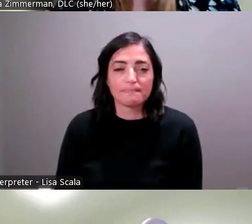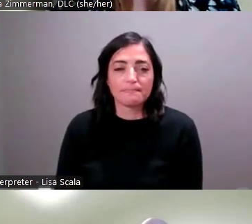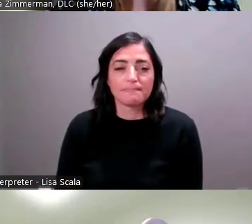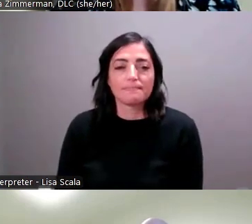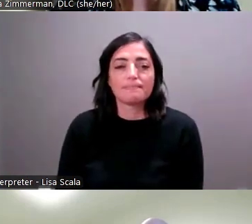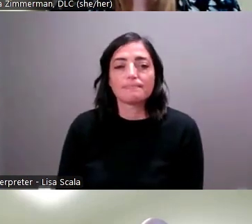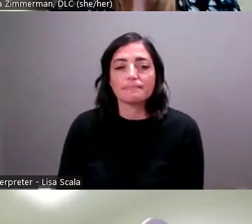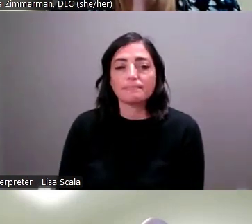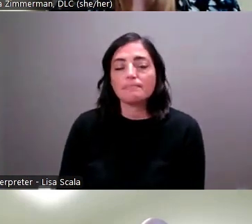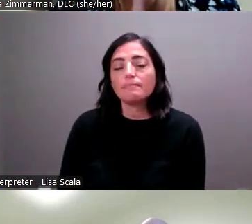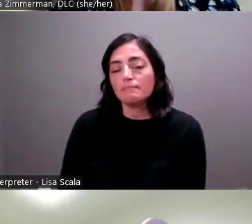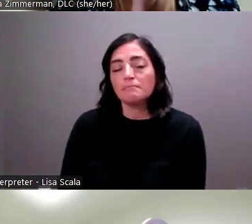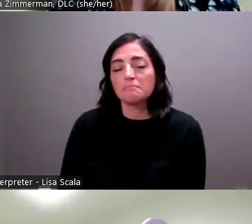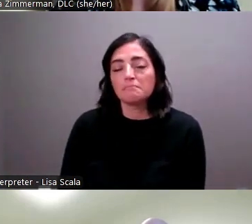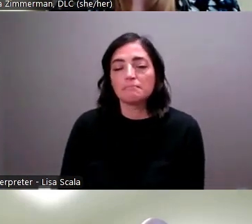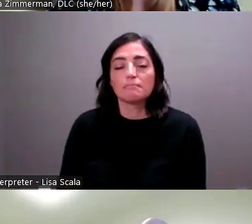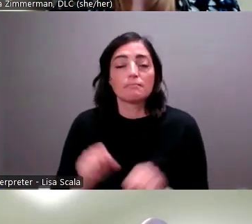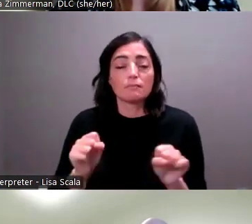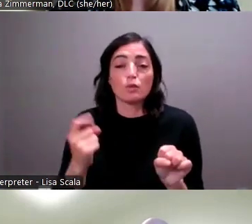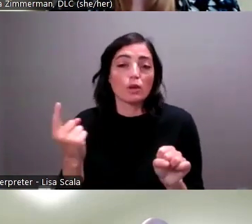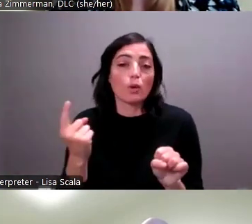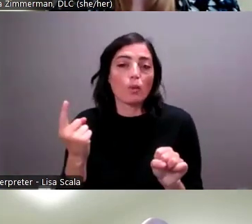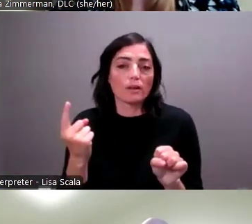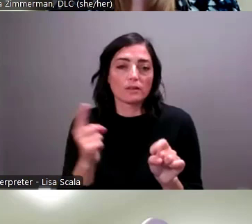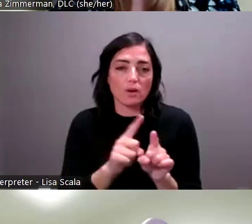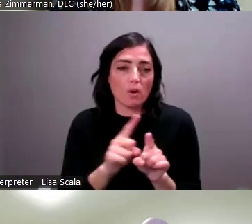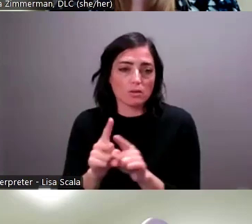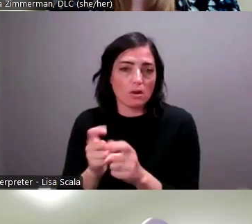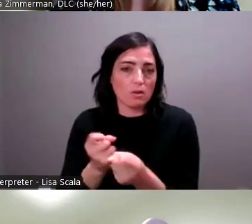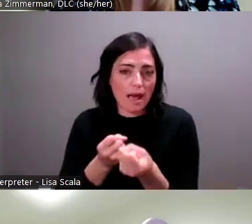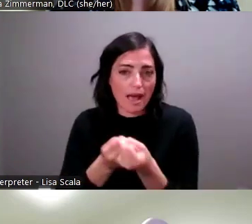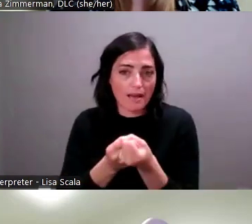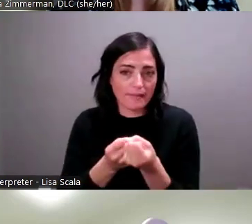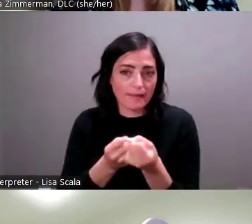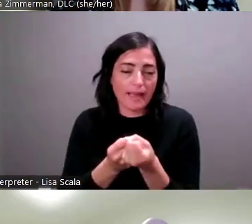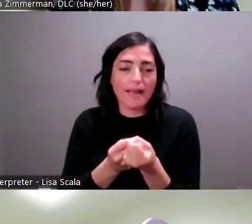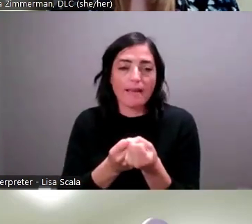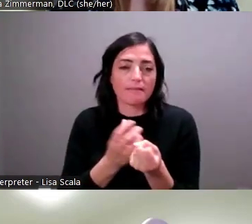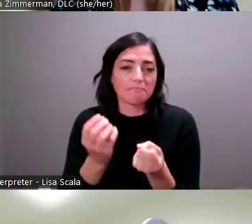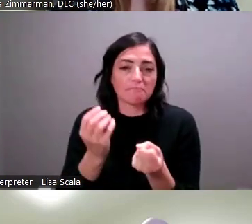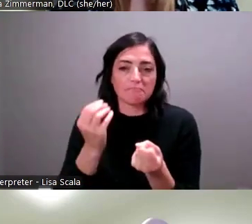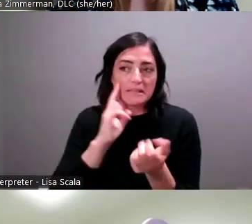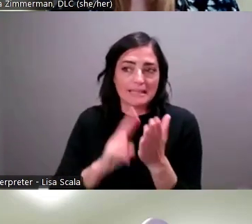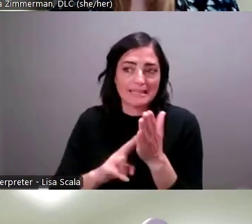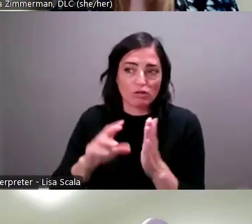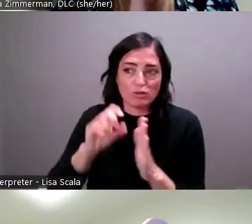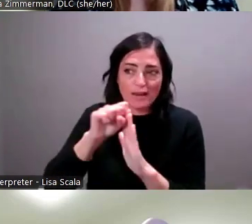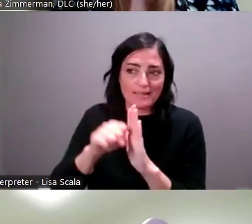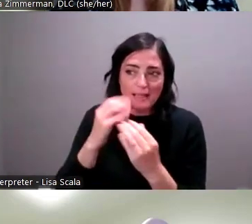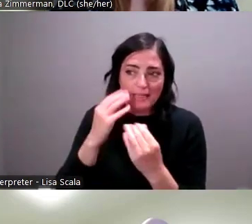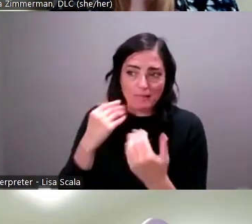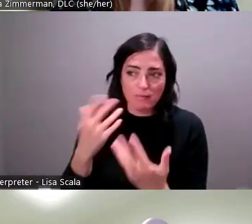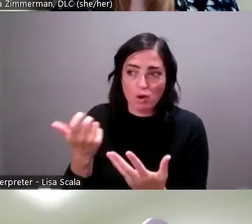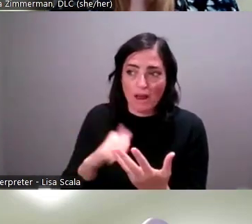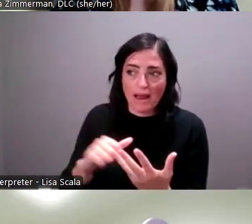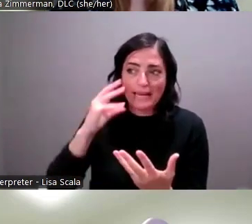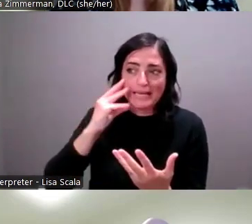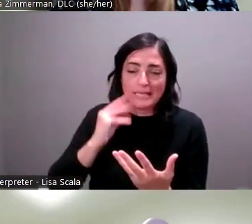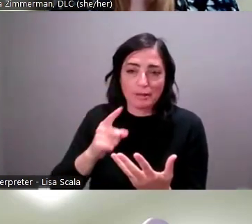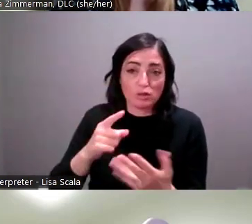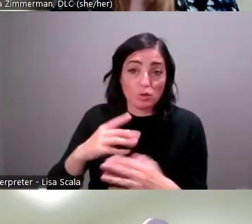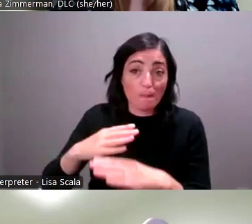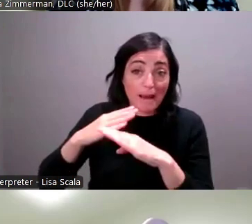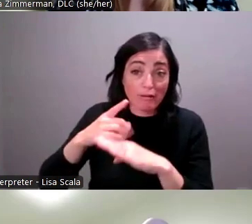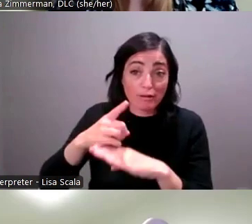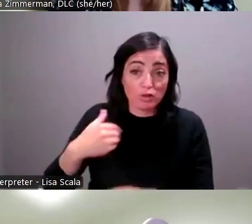So you can always as well advocate and just let the Secretary of State know about any experiences or barriers